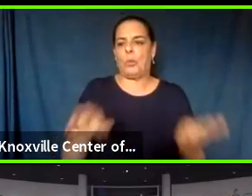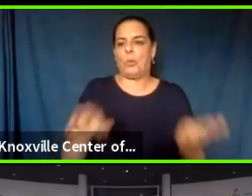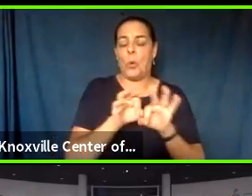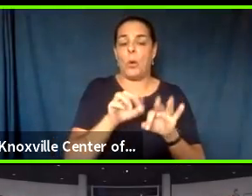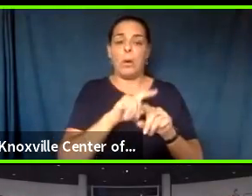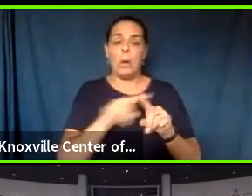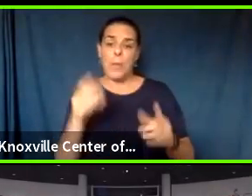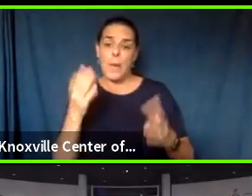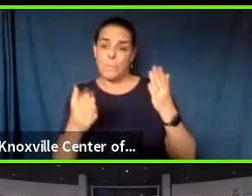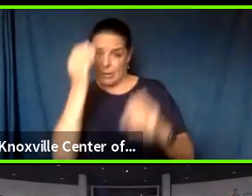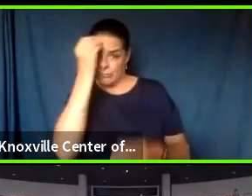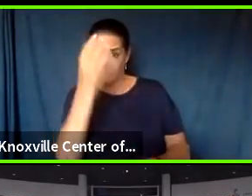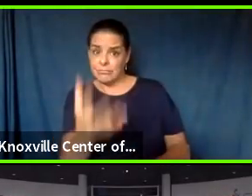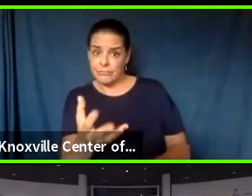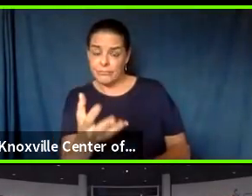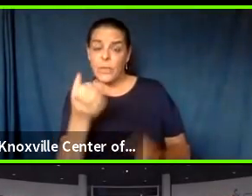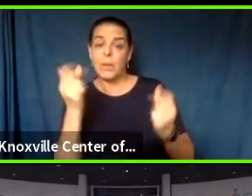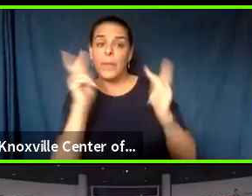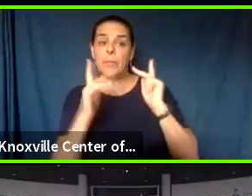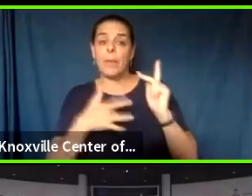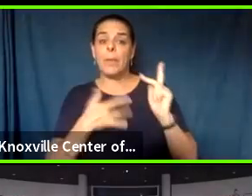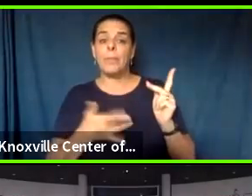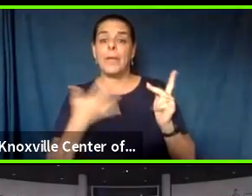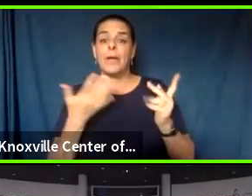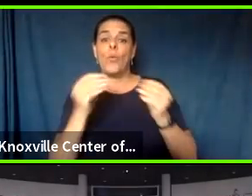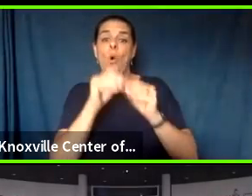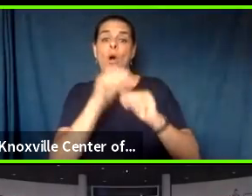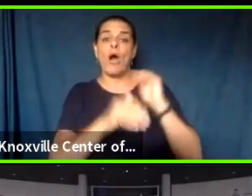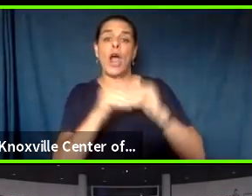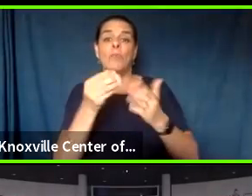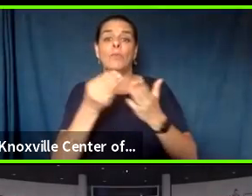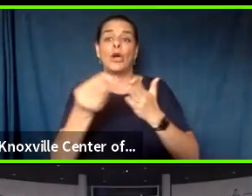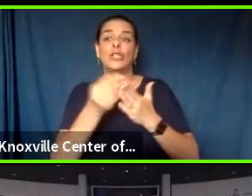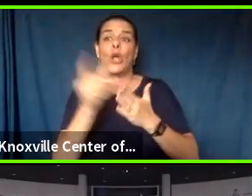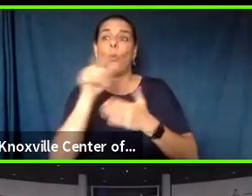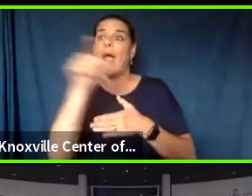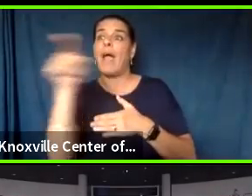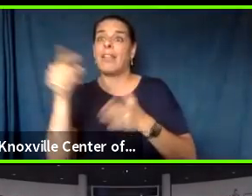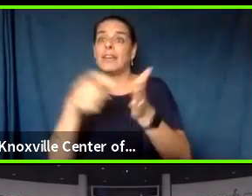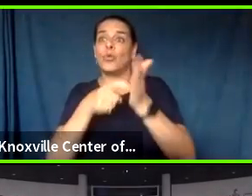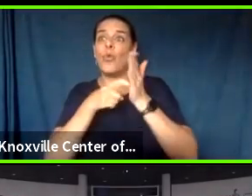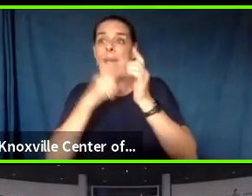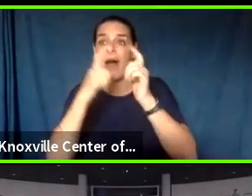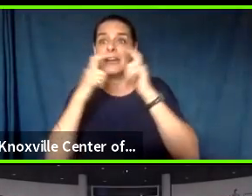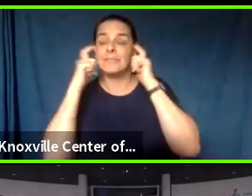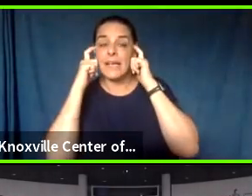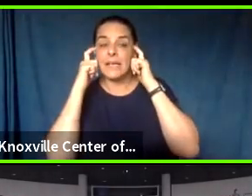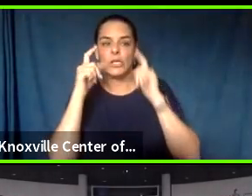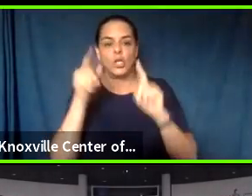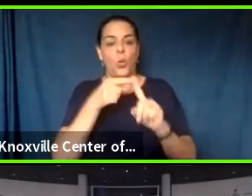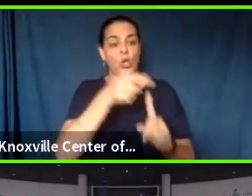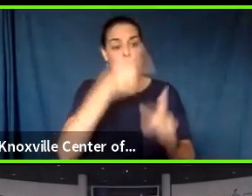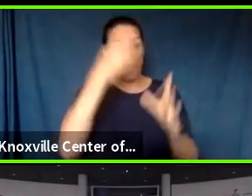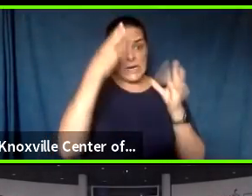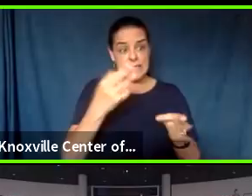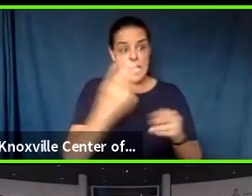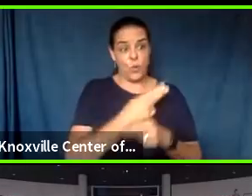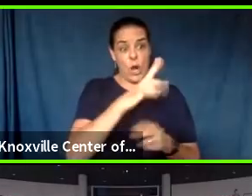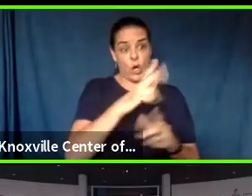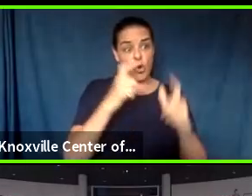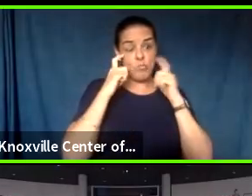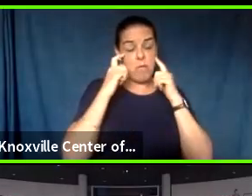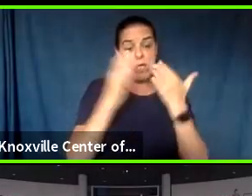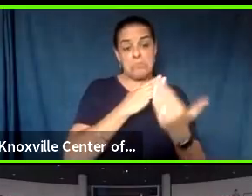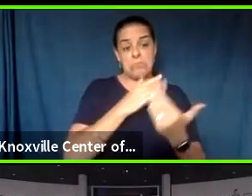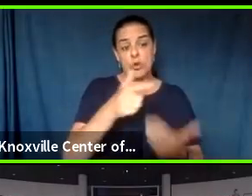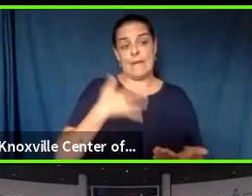be important to note that many people might feel more comfortable shopping in places where them wearing a mask is mandated. So when you make that decision to wear your mask, whether you think